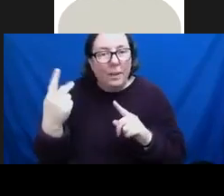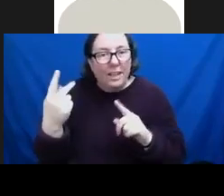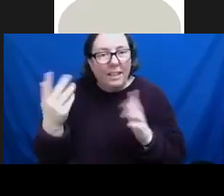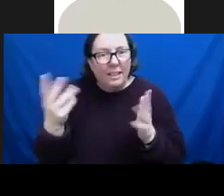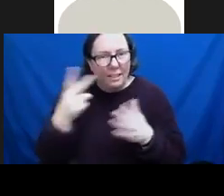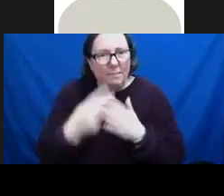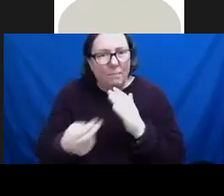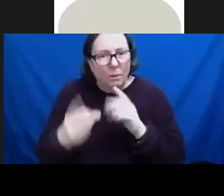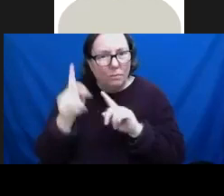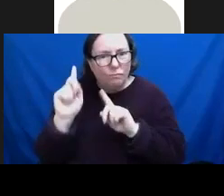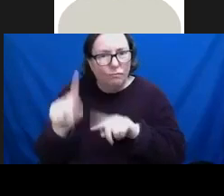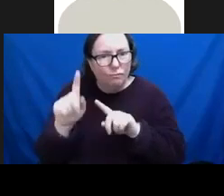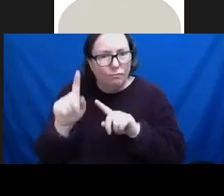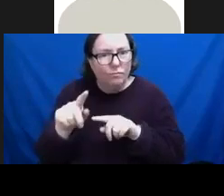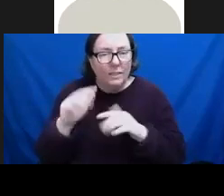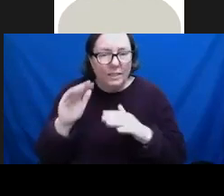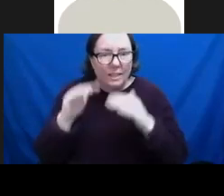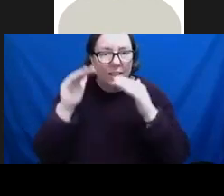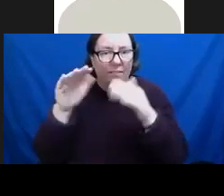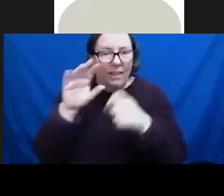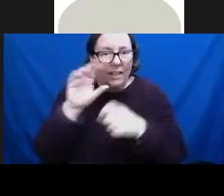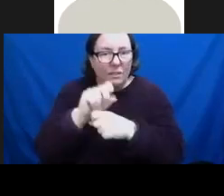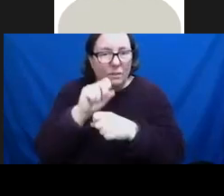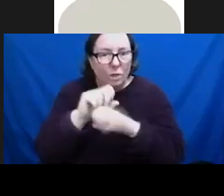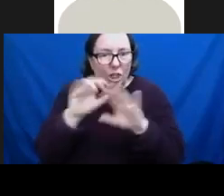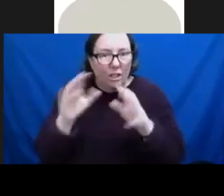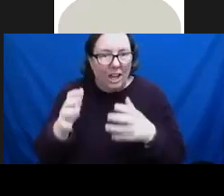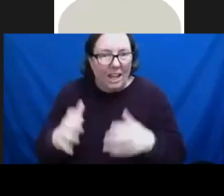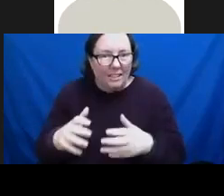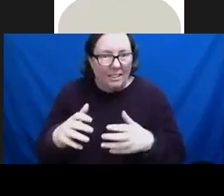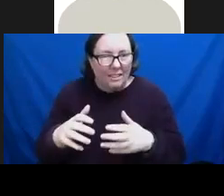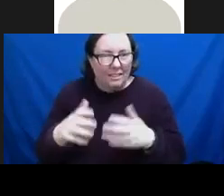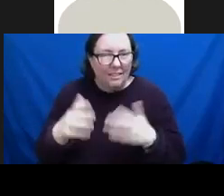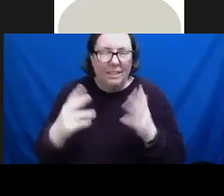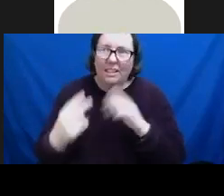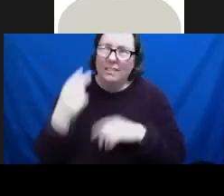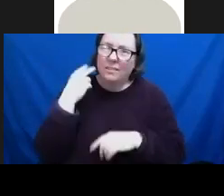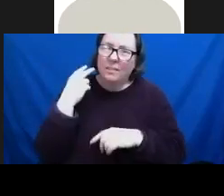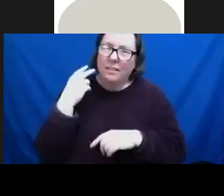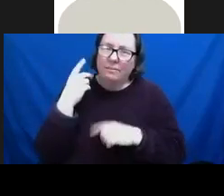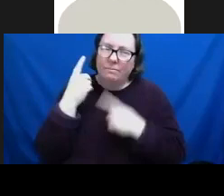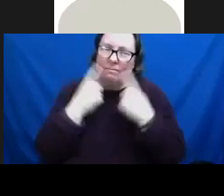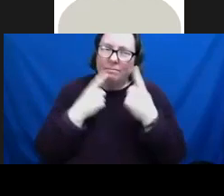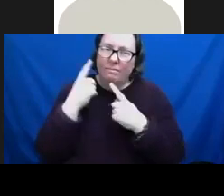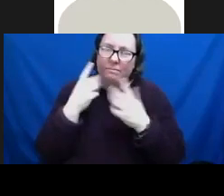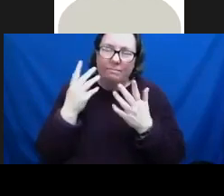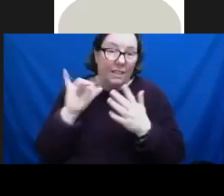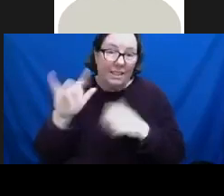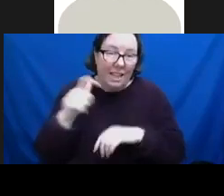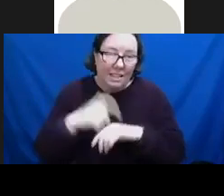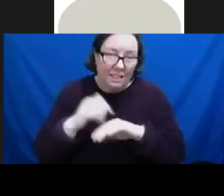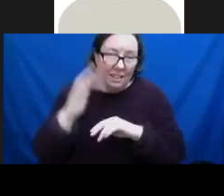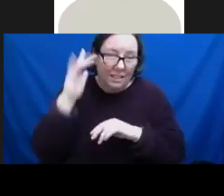we both attended advanced work classes. So I go back, I believe, to the, and at that